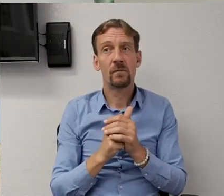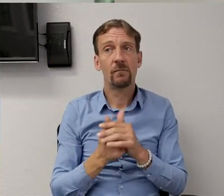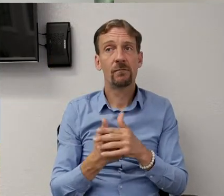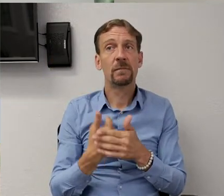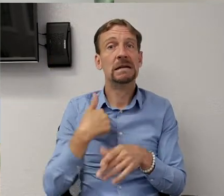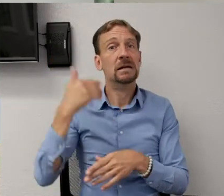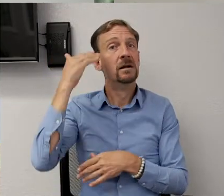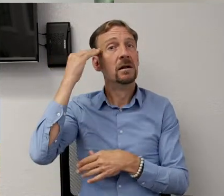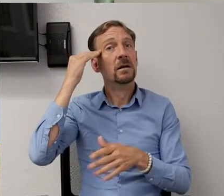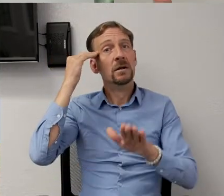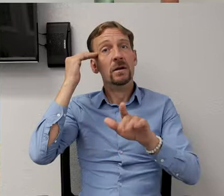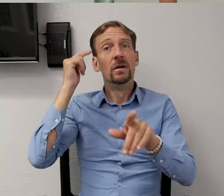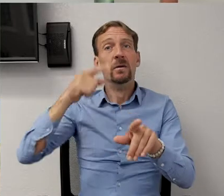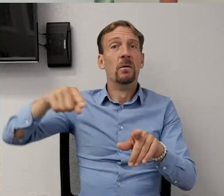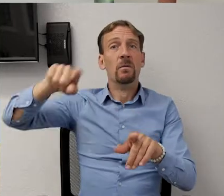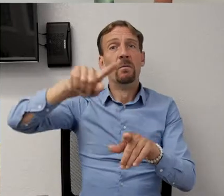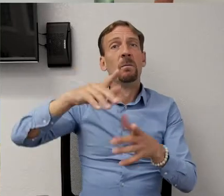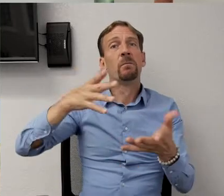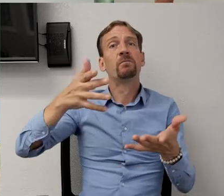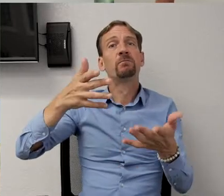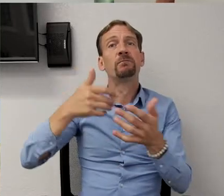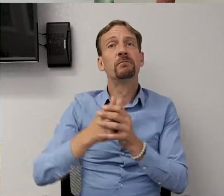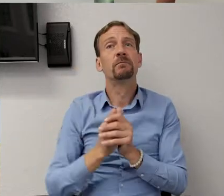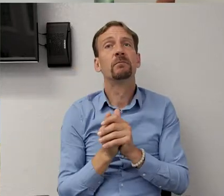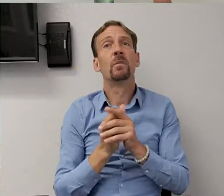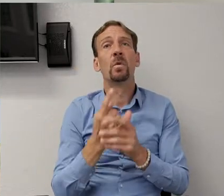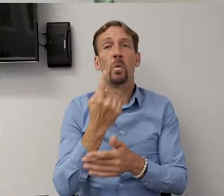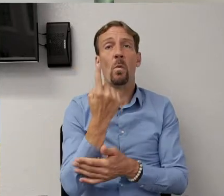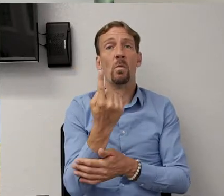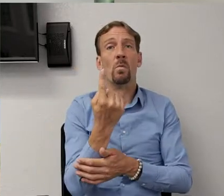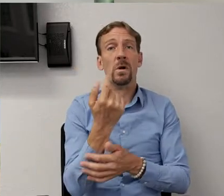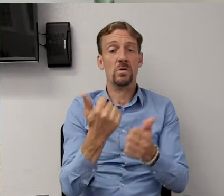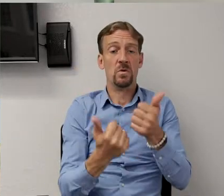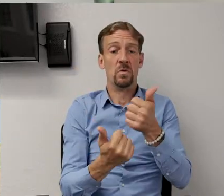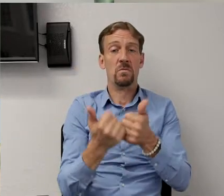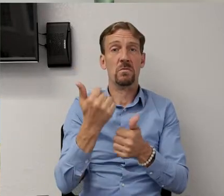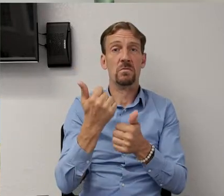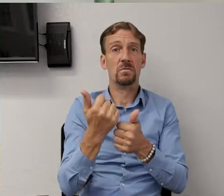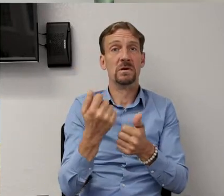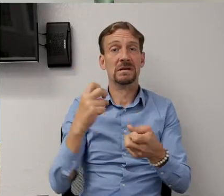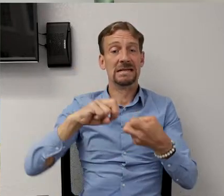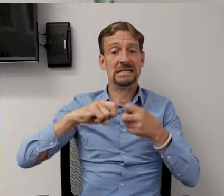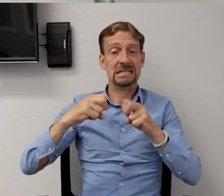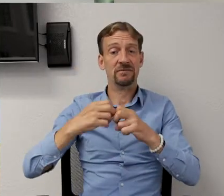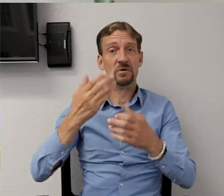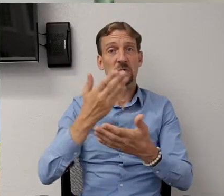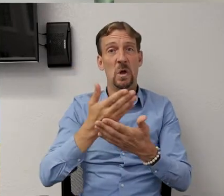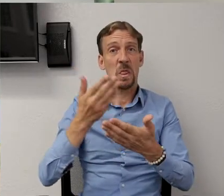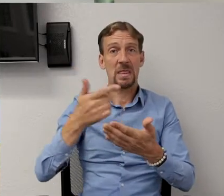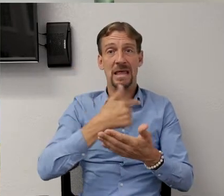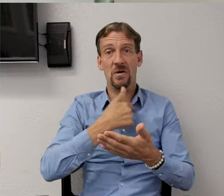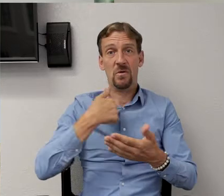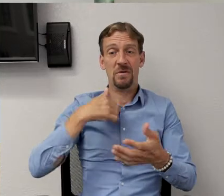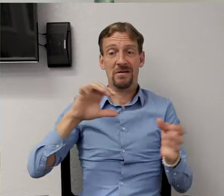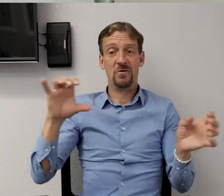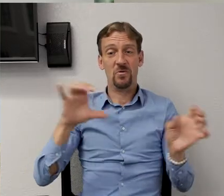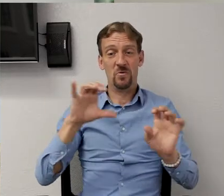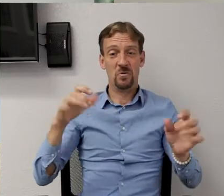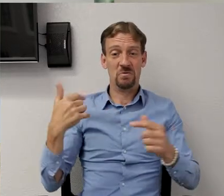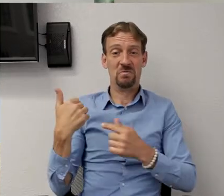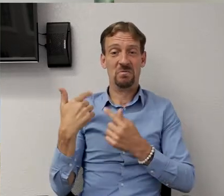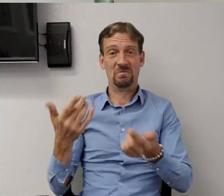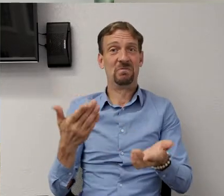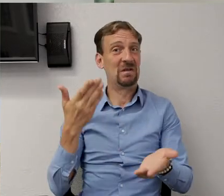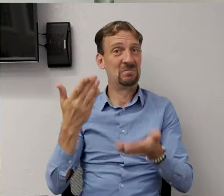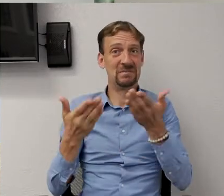I know folks, probably one of the most difficult things that we've had to do, and there probably isn't an industry